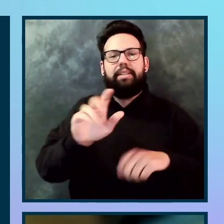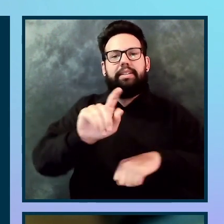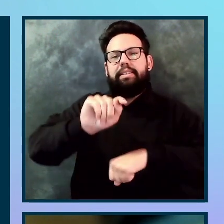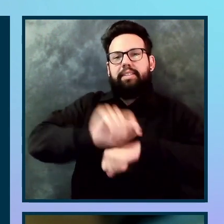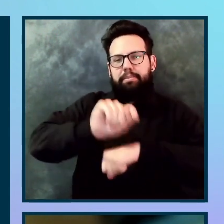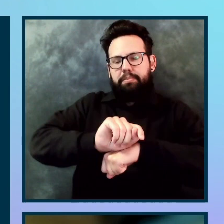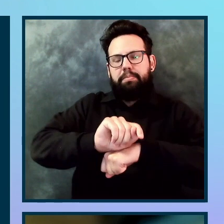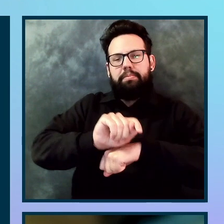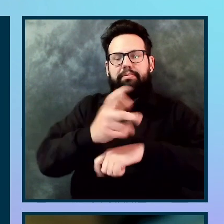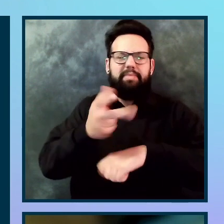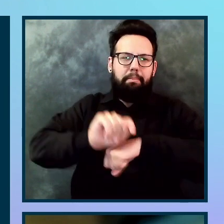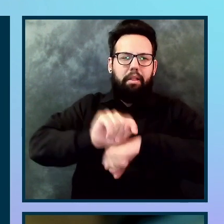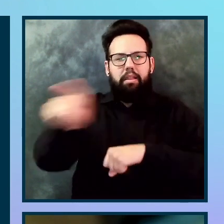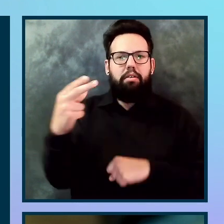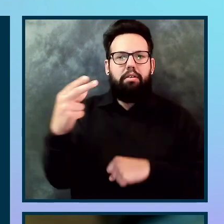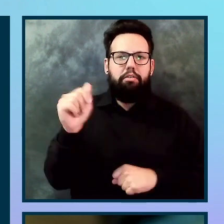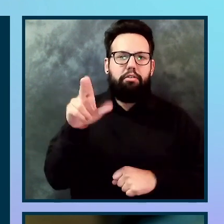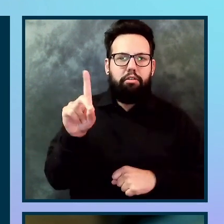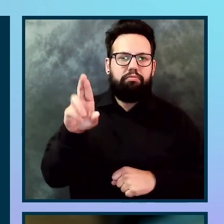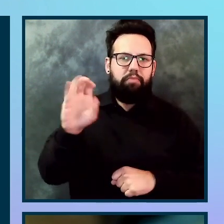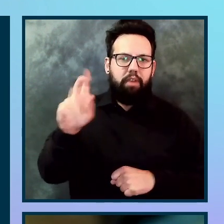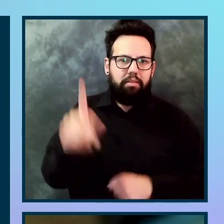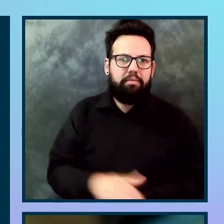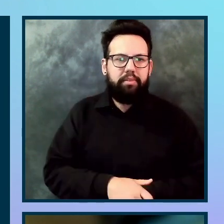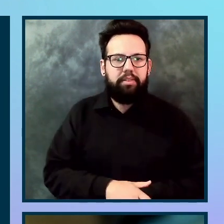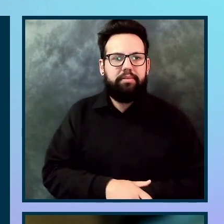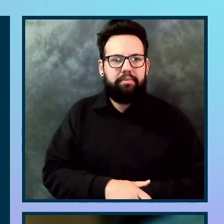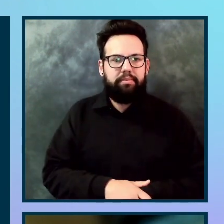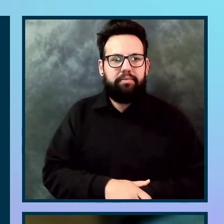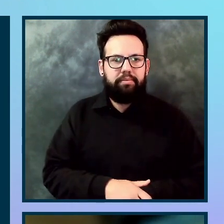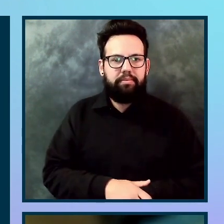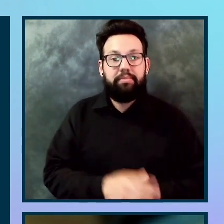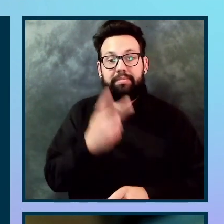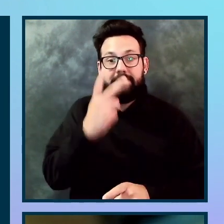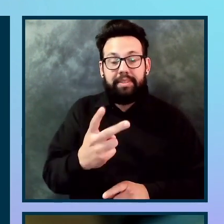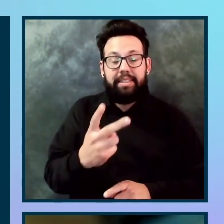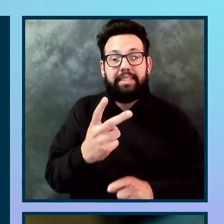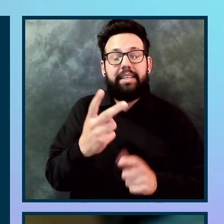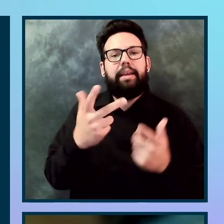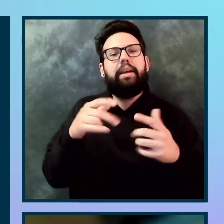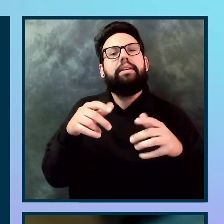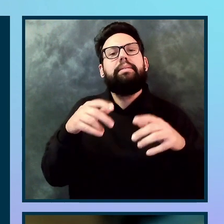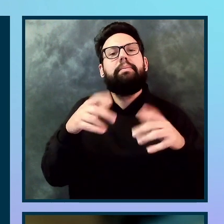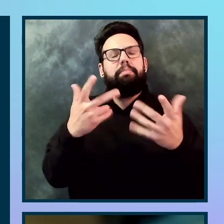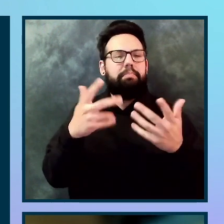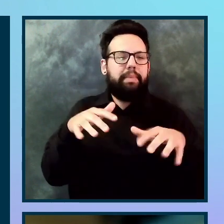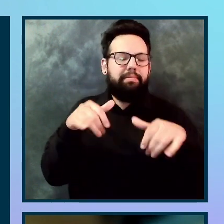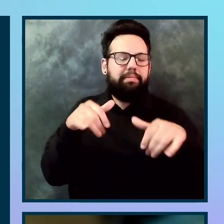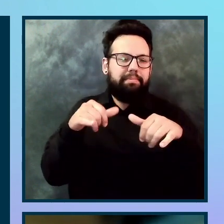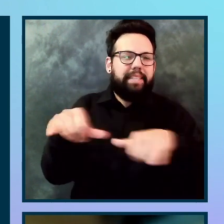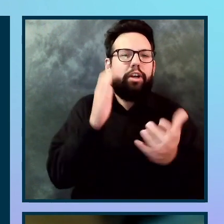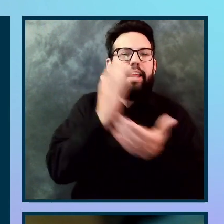Karbroth. In the image, we are facing the apse, where the standard image of Mithras slaying, or what we now think he